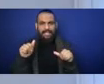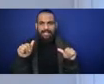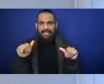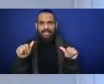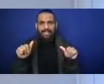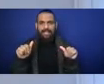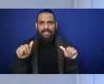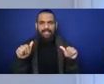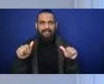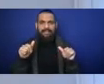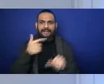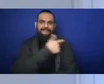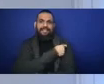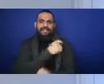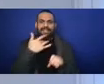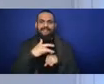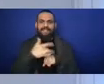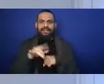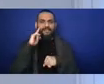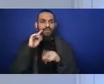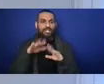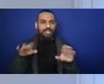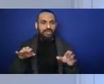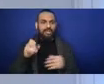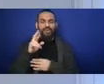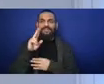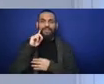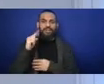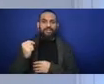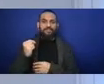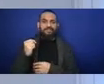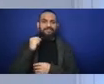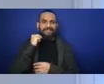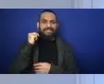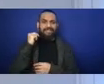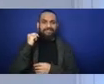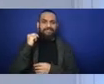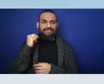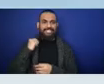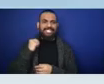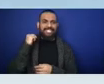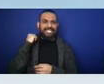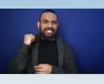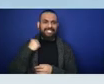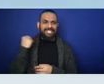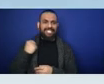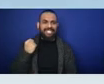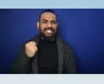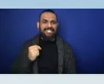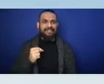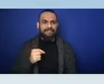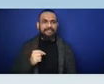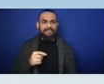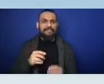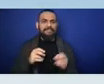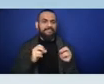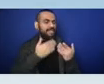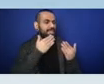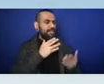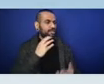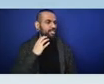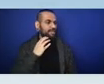year. Especially with the news of these additional vaccine allocations that are going to be coming our way. So at this point, we don't